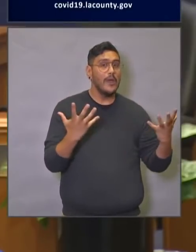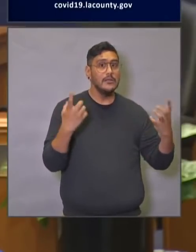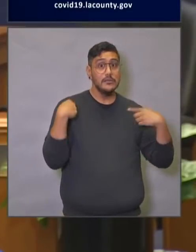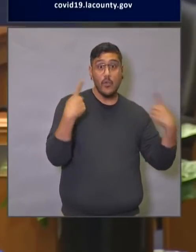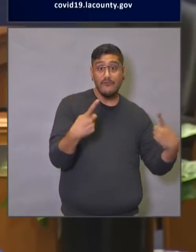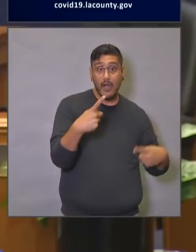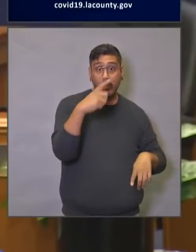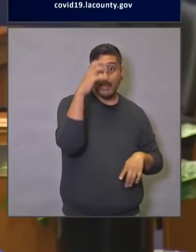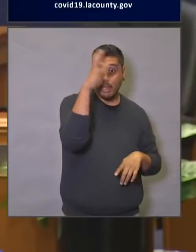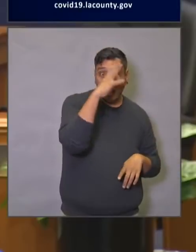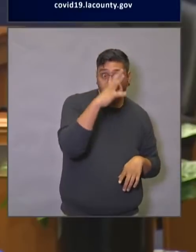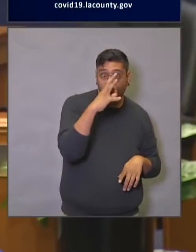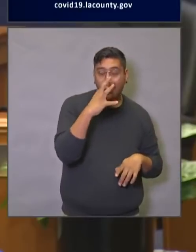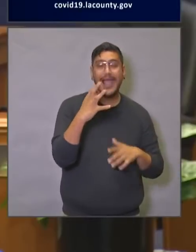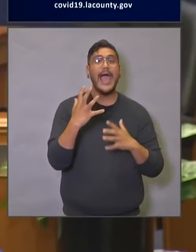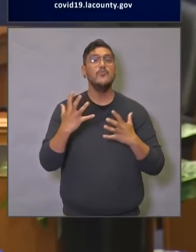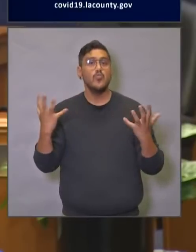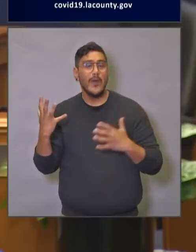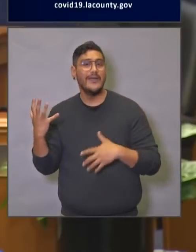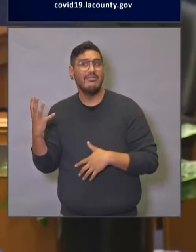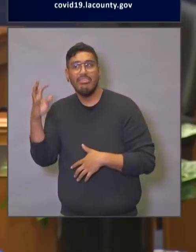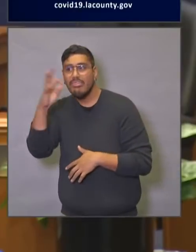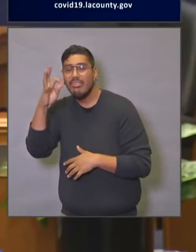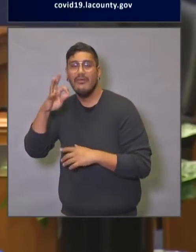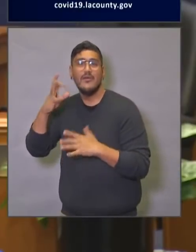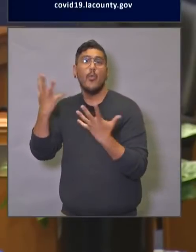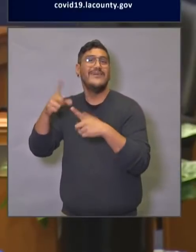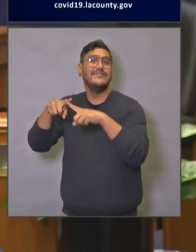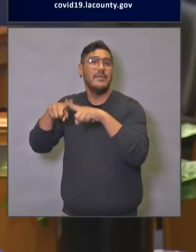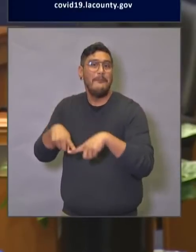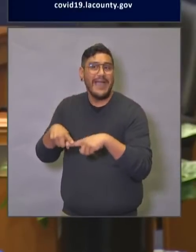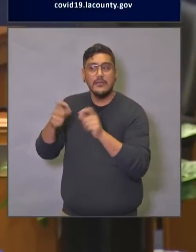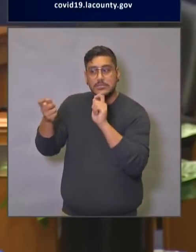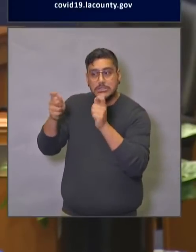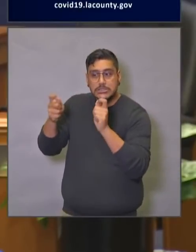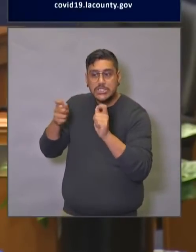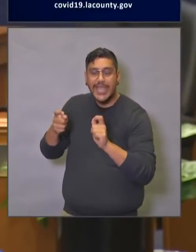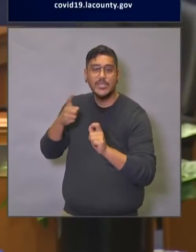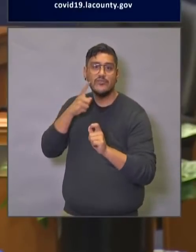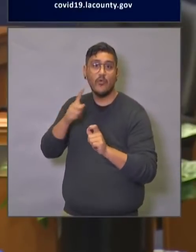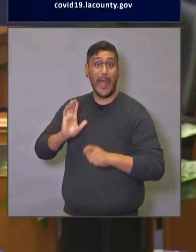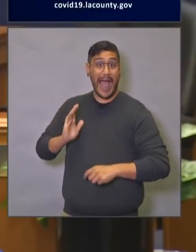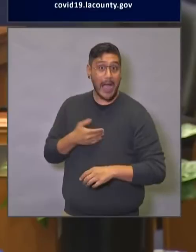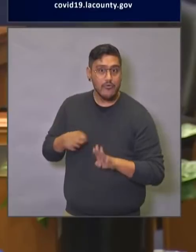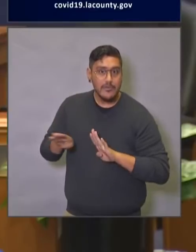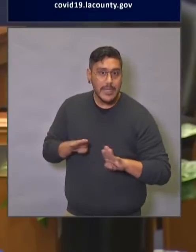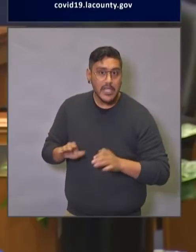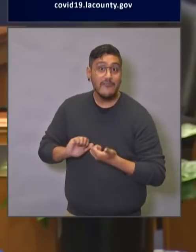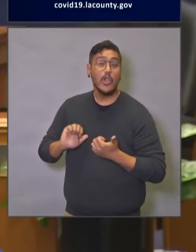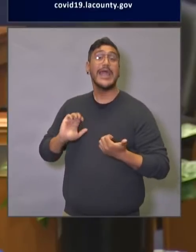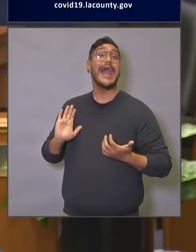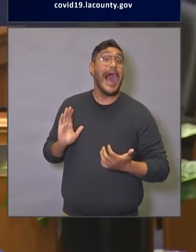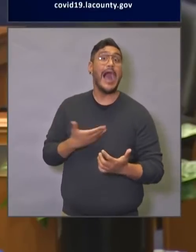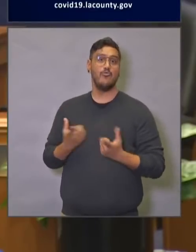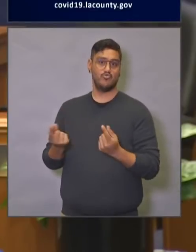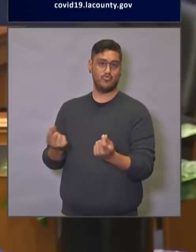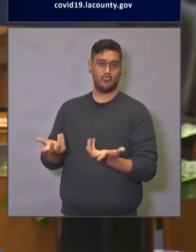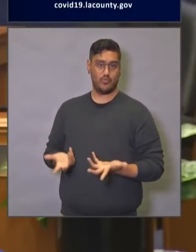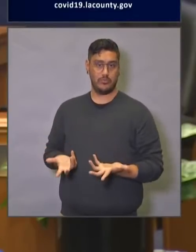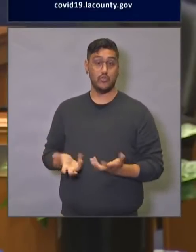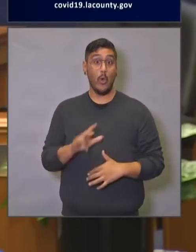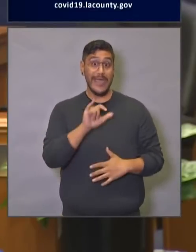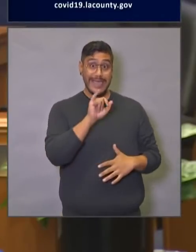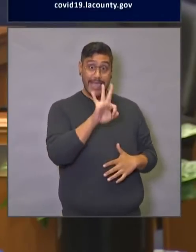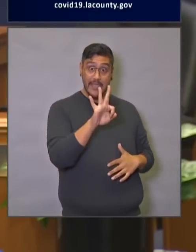also in the pink shaded region, the uncertainty that's dependent on changing behaviors and practices. So if things remain constant, then